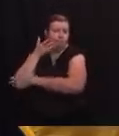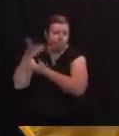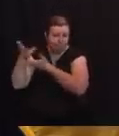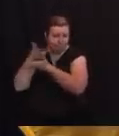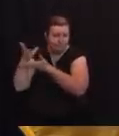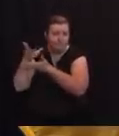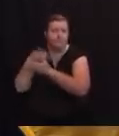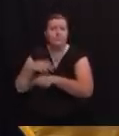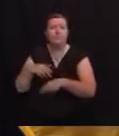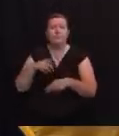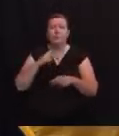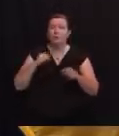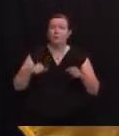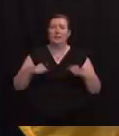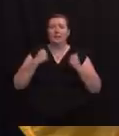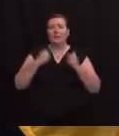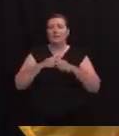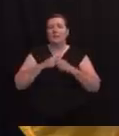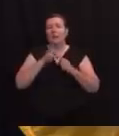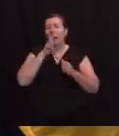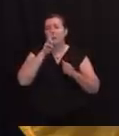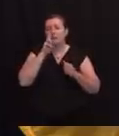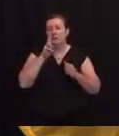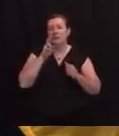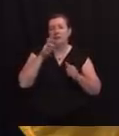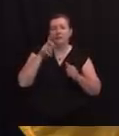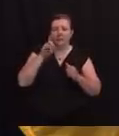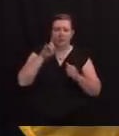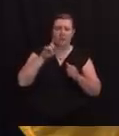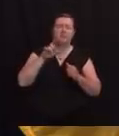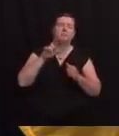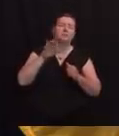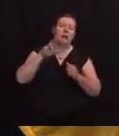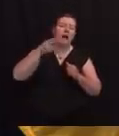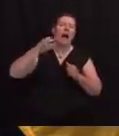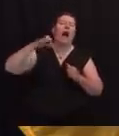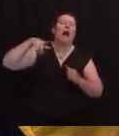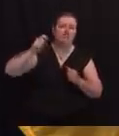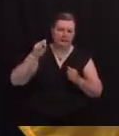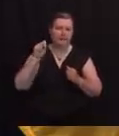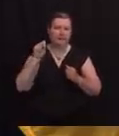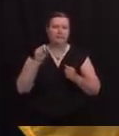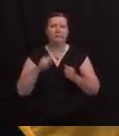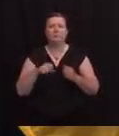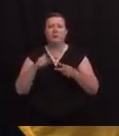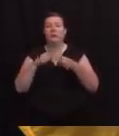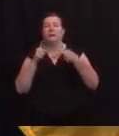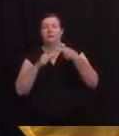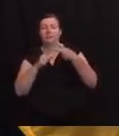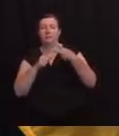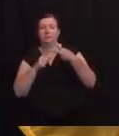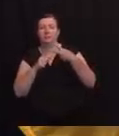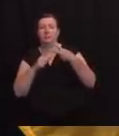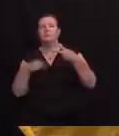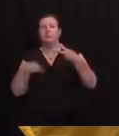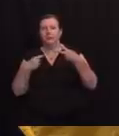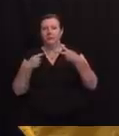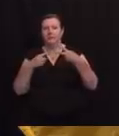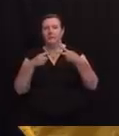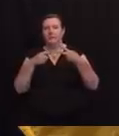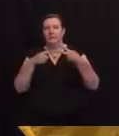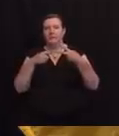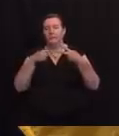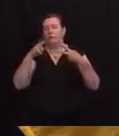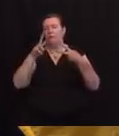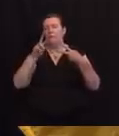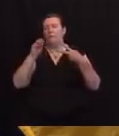Haddon Heights. His brother Peter is not too far away in Voorhees. They are also missed by their 5 grandchildren,